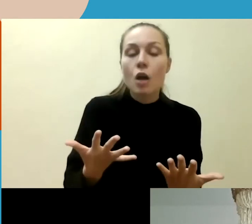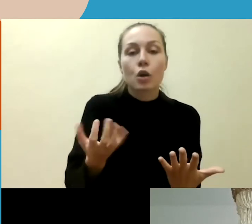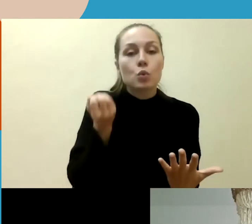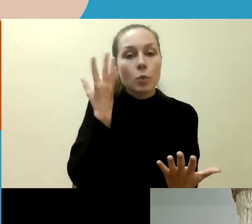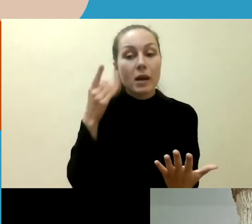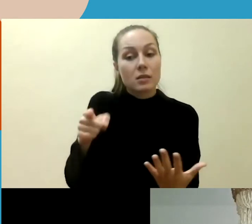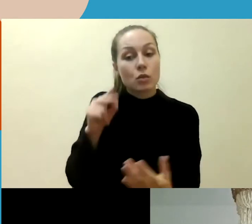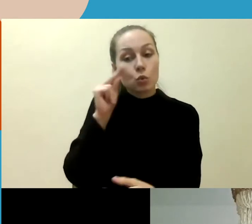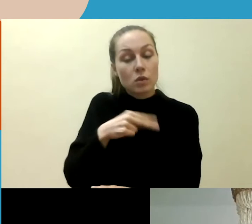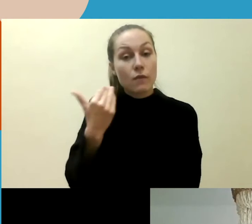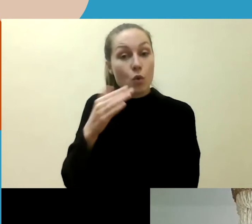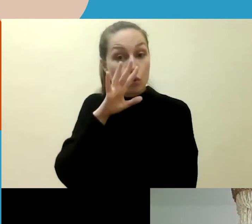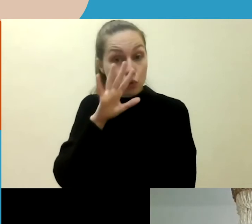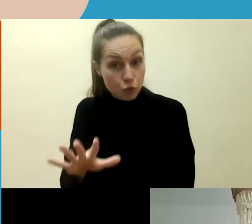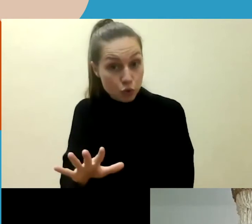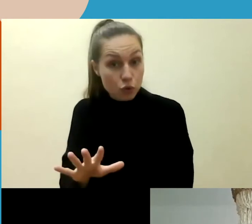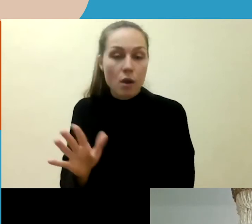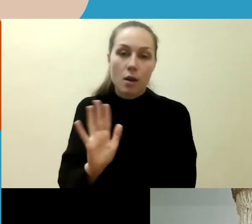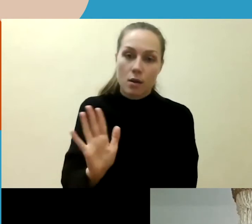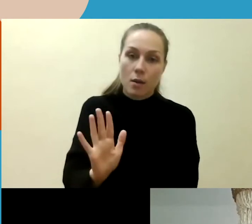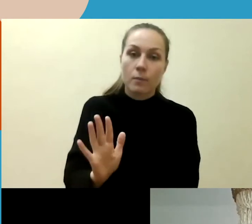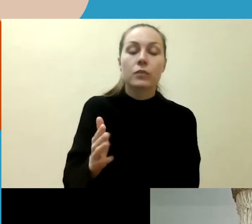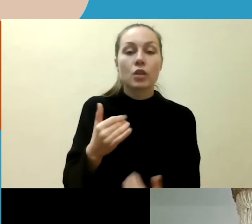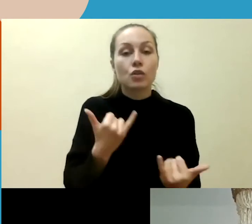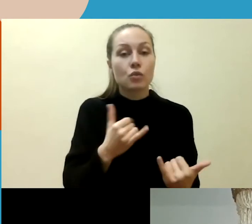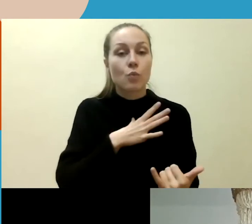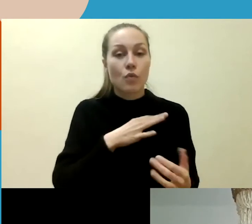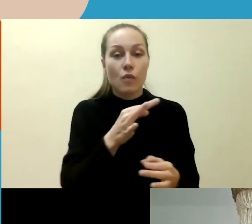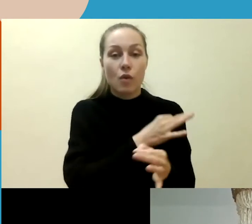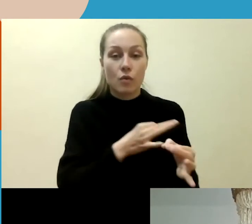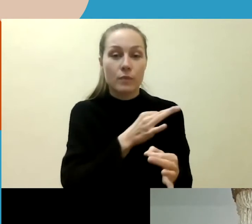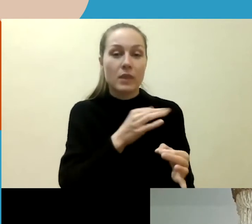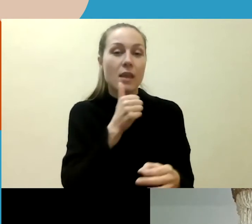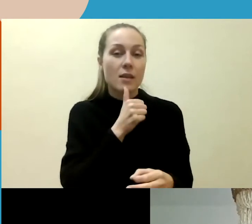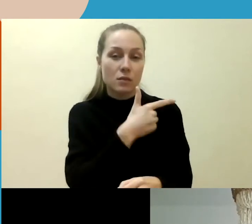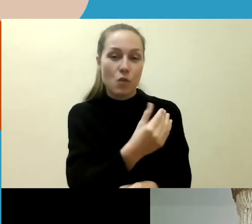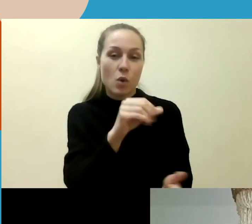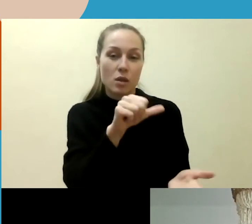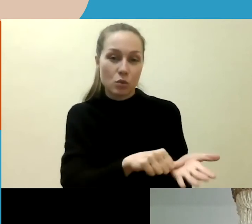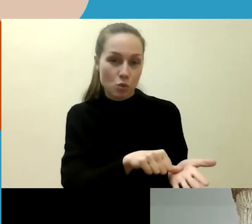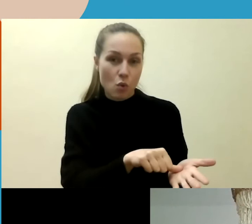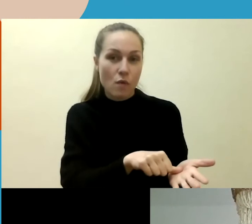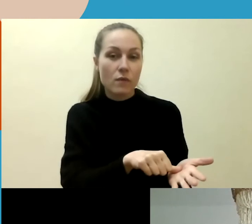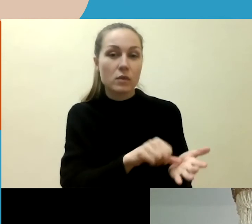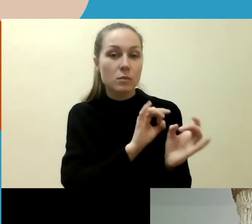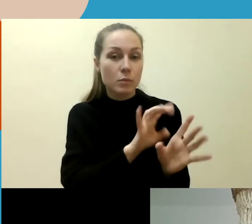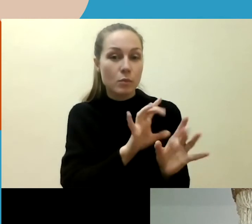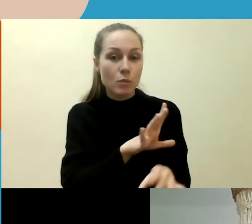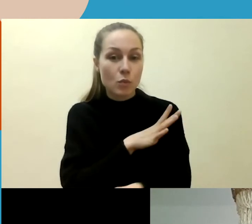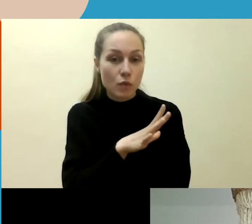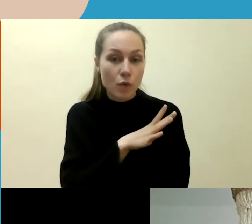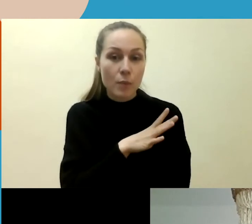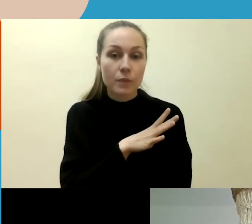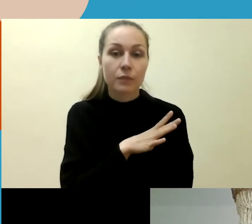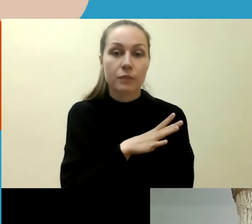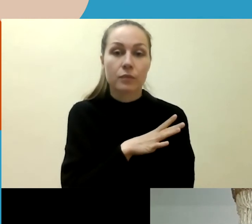questions, the list that would help them decide whether it is hate crime. The